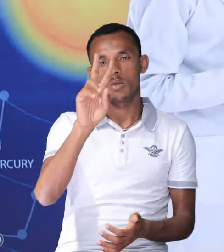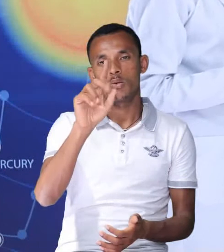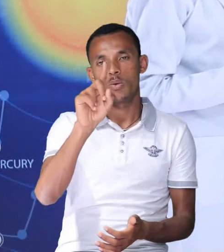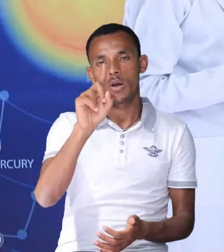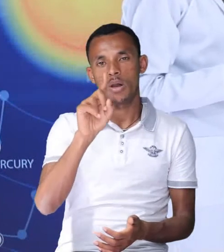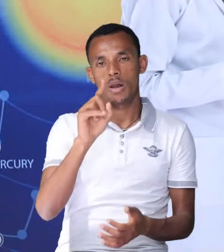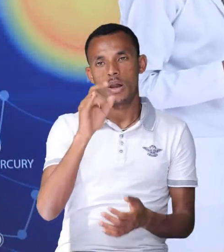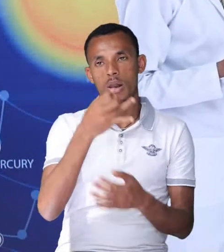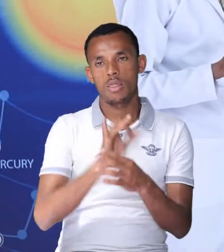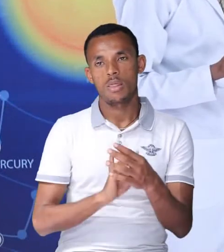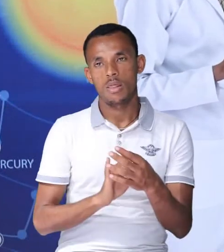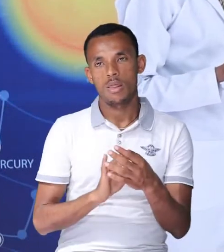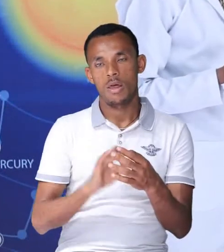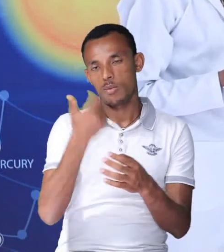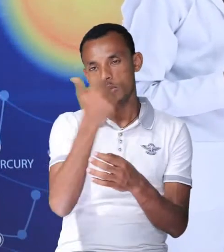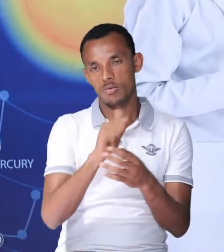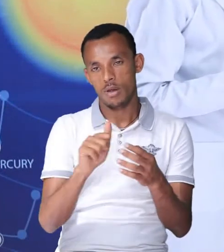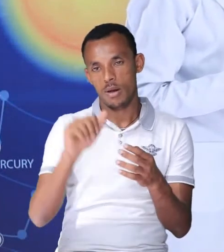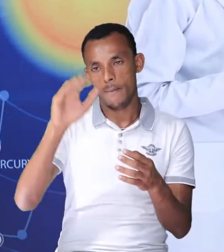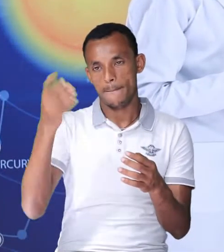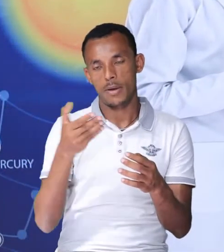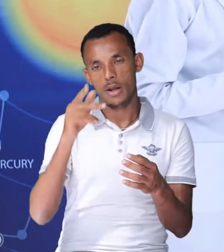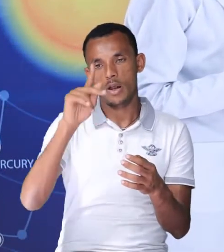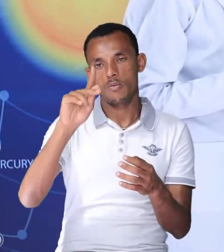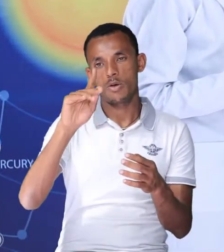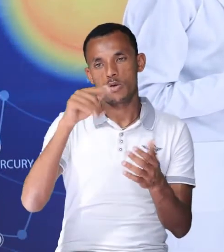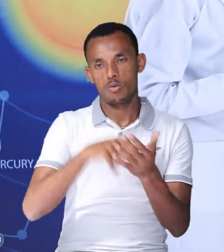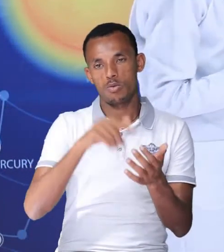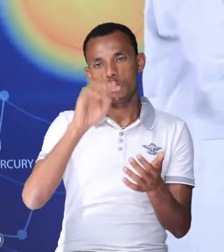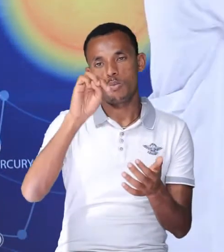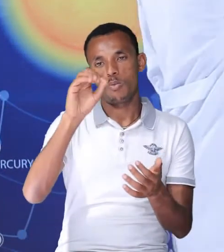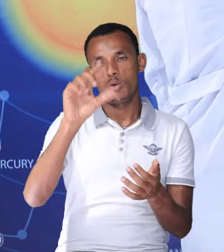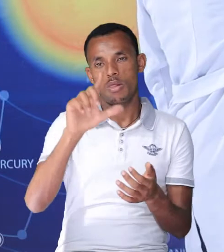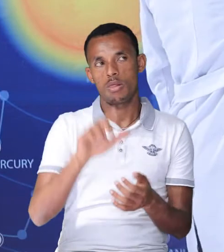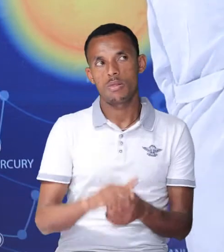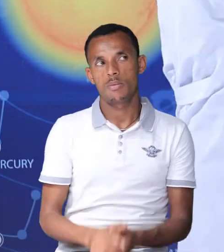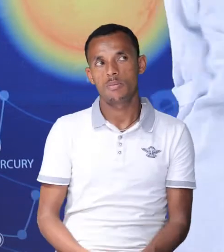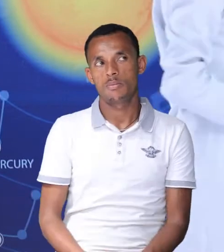0.0821 liter atmosphere per Kelvin dot mole.